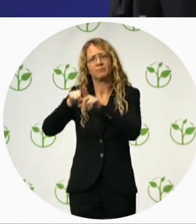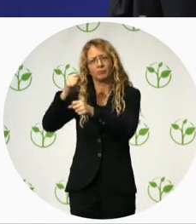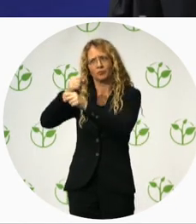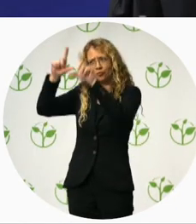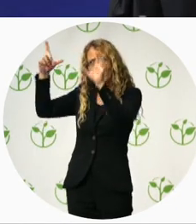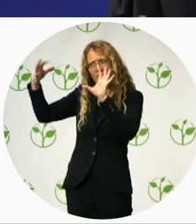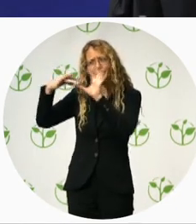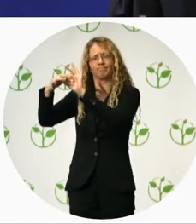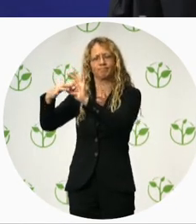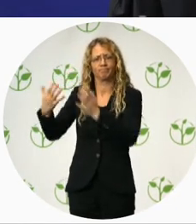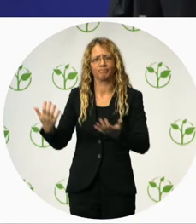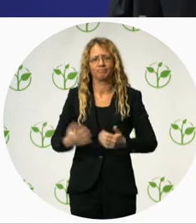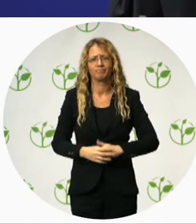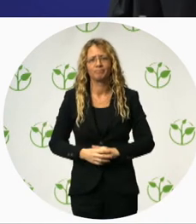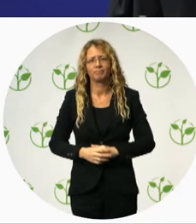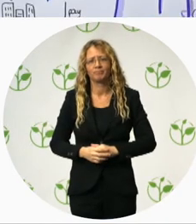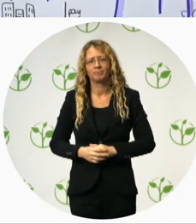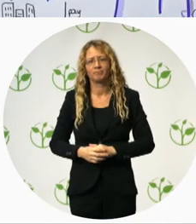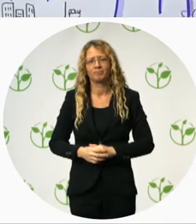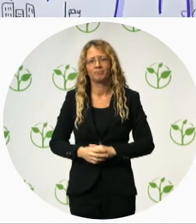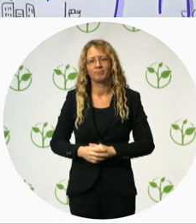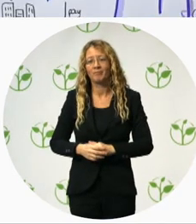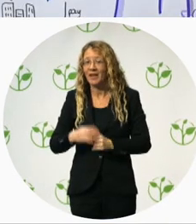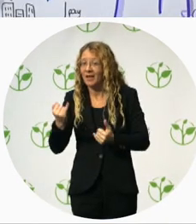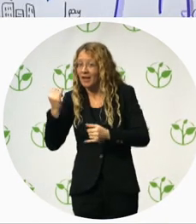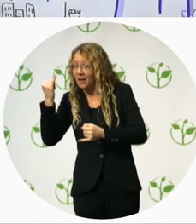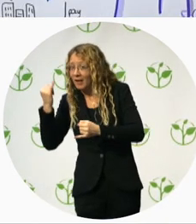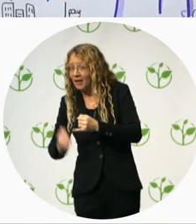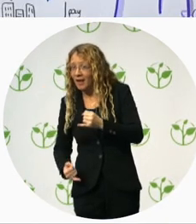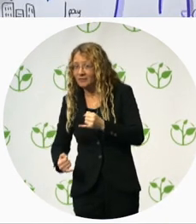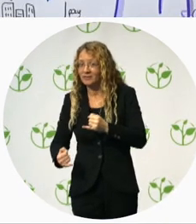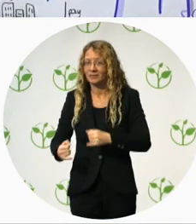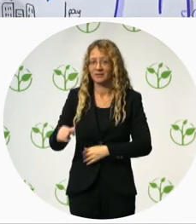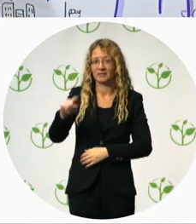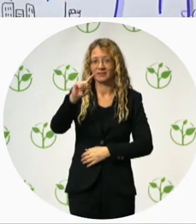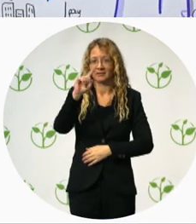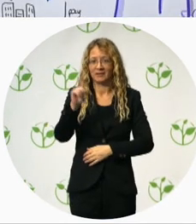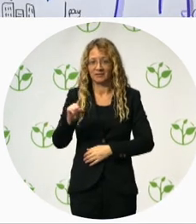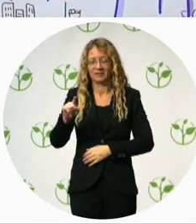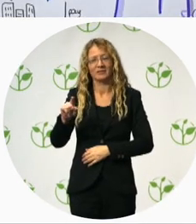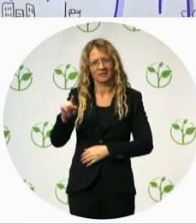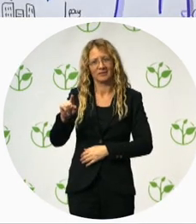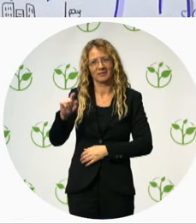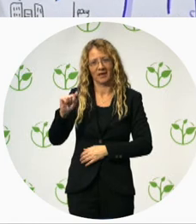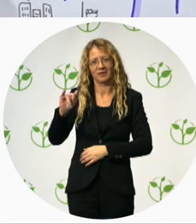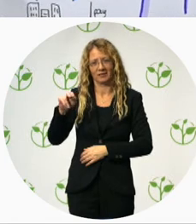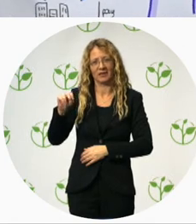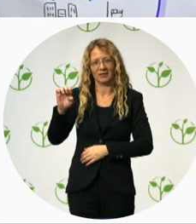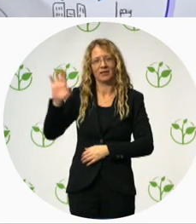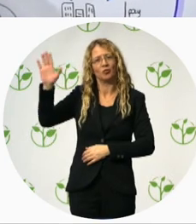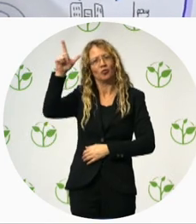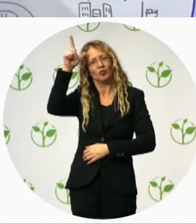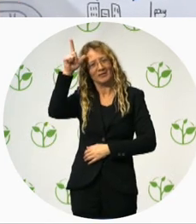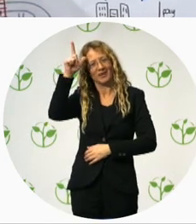Last but not least, Zane in Jordan. Yeah? We heard that there are about 20,000 to 25,000 deaf people in